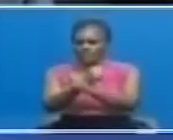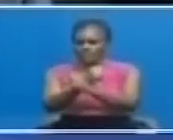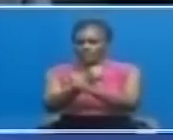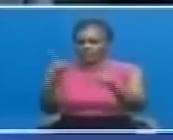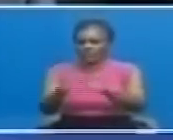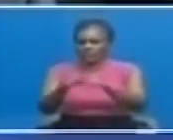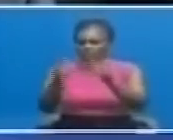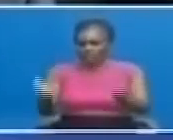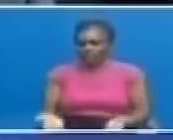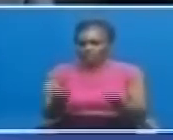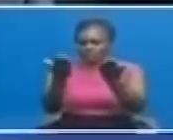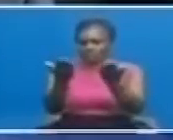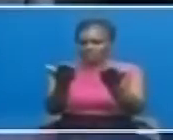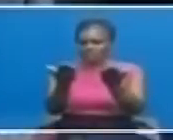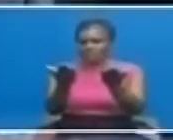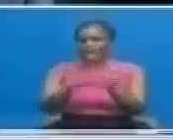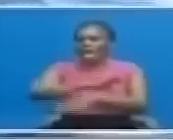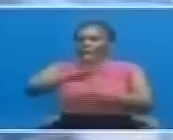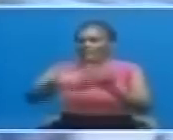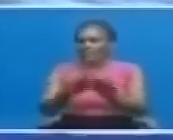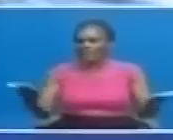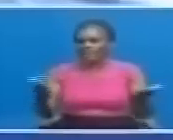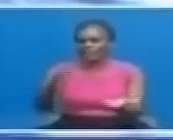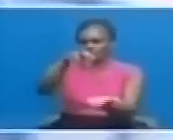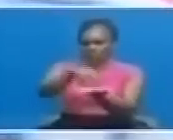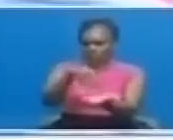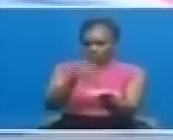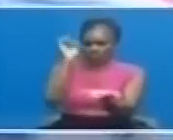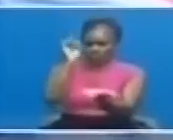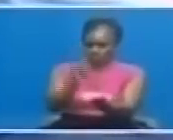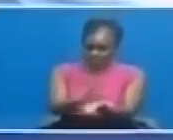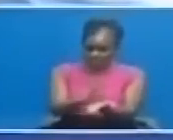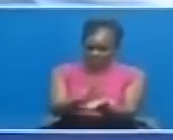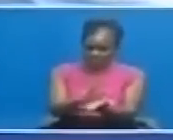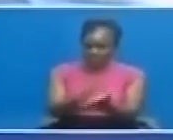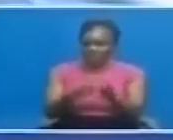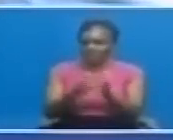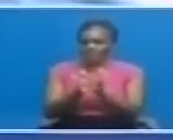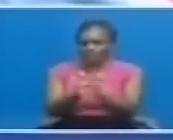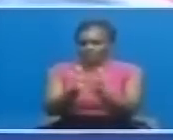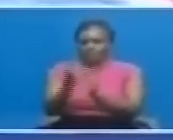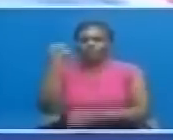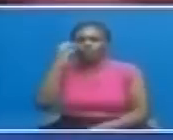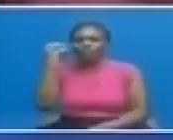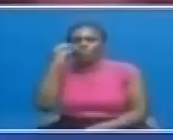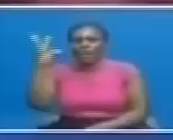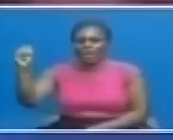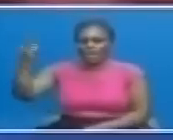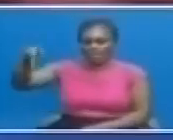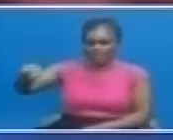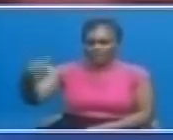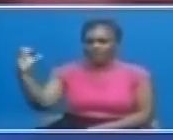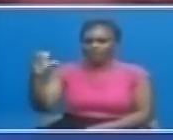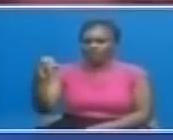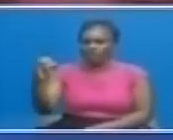to uphold under whatever circumstances. The impeachment plot will be driven by Suba MP John Mbadi. COD